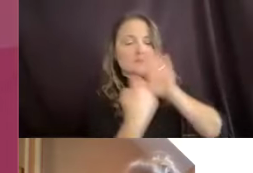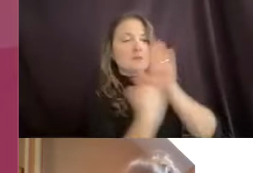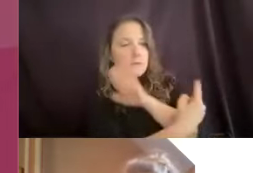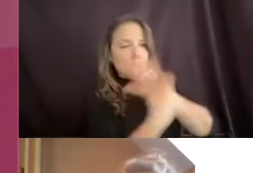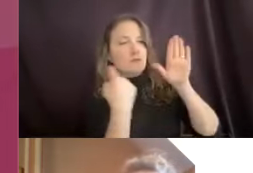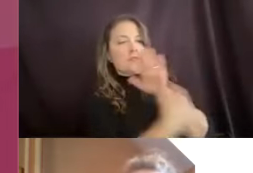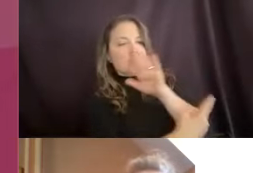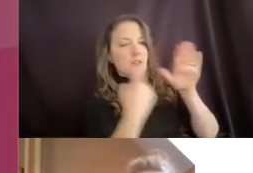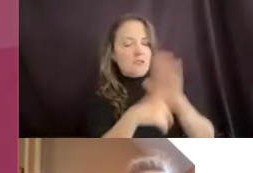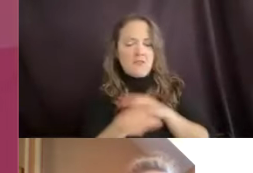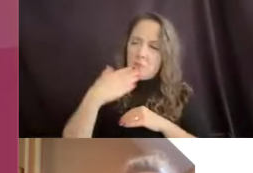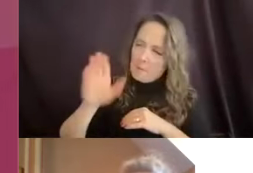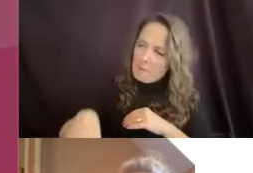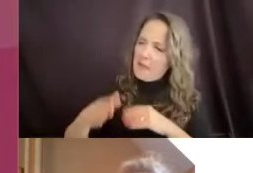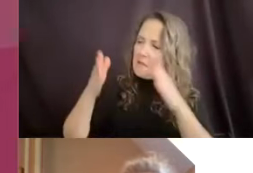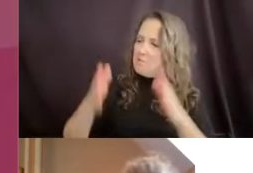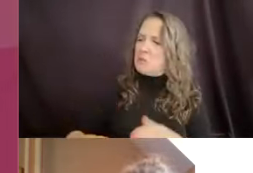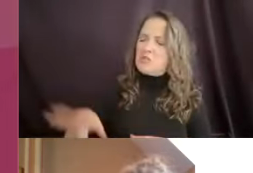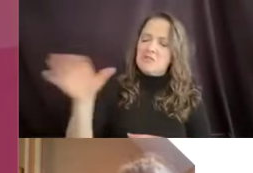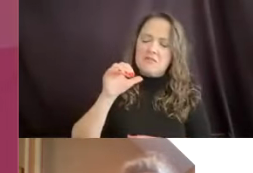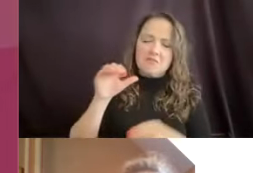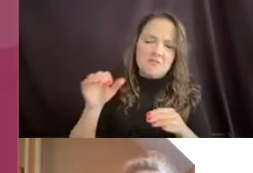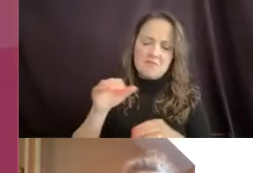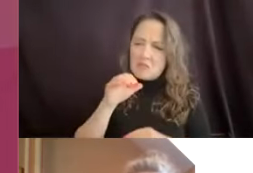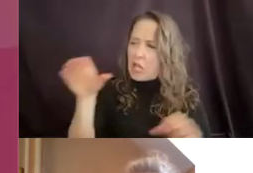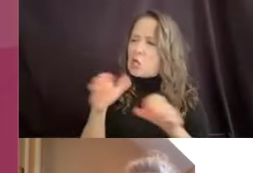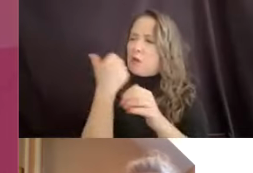they're a bad person, they're not doing anything right,